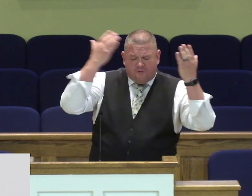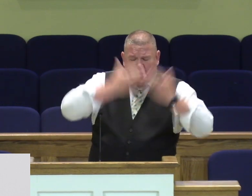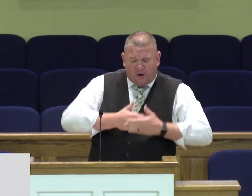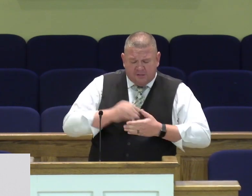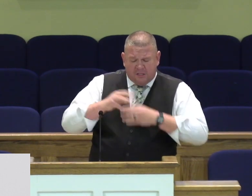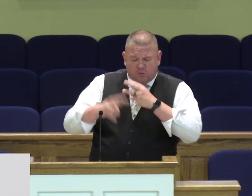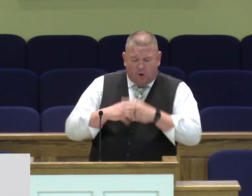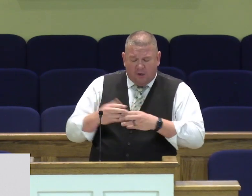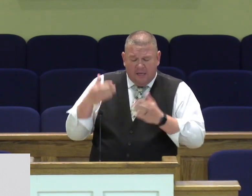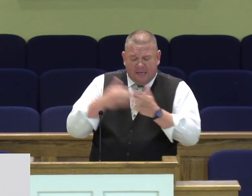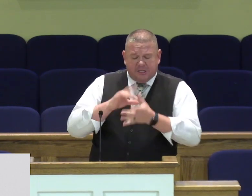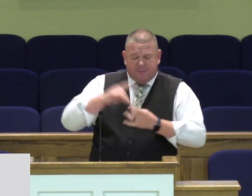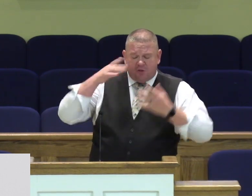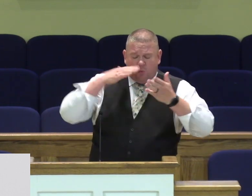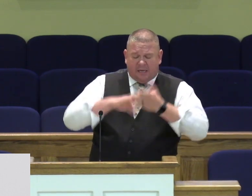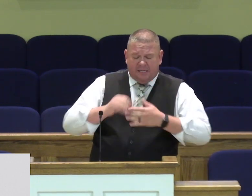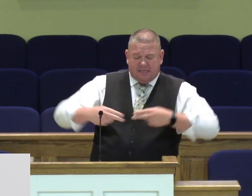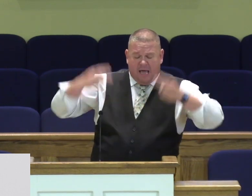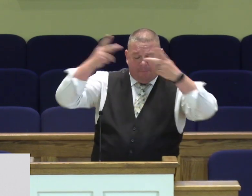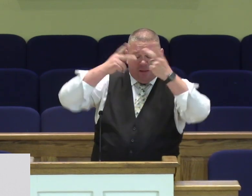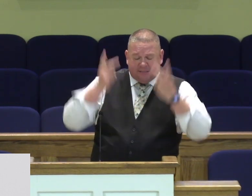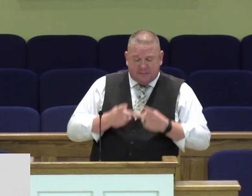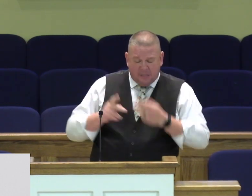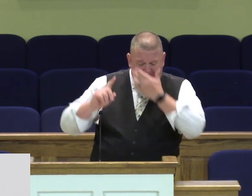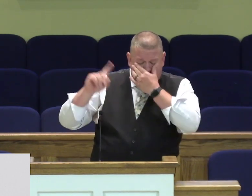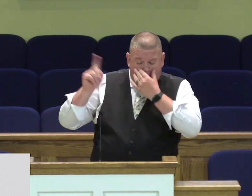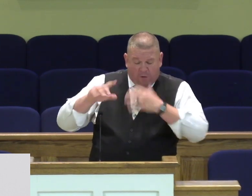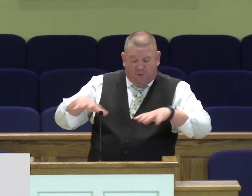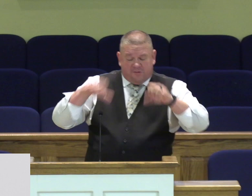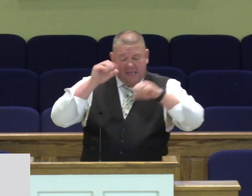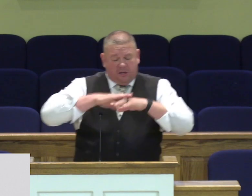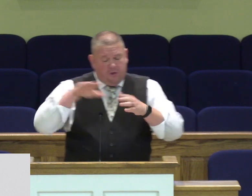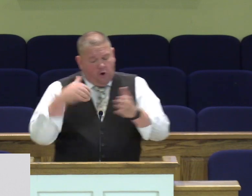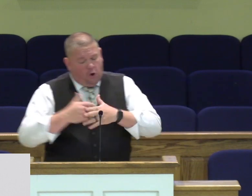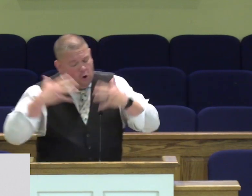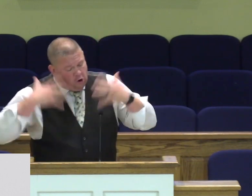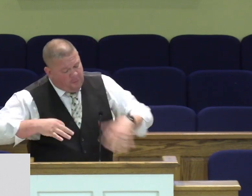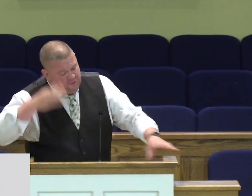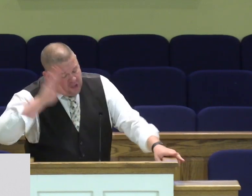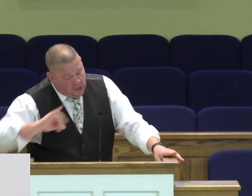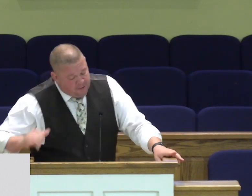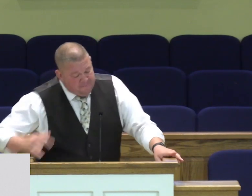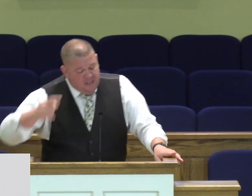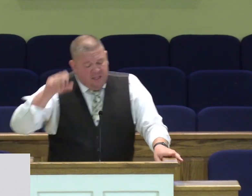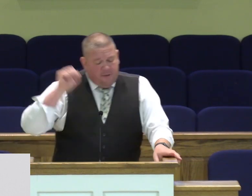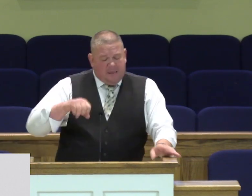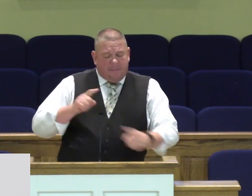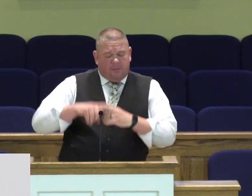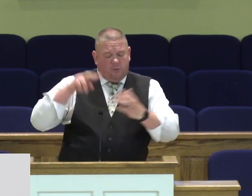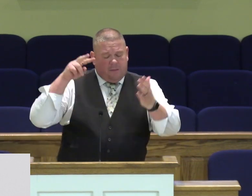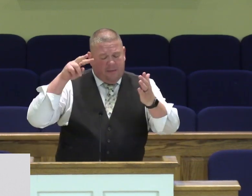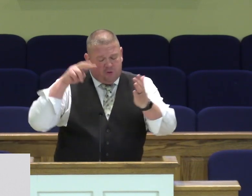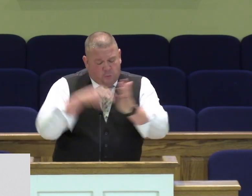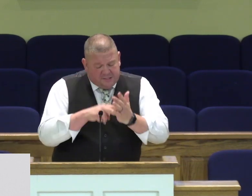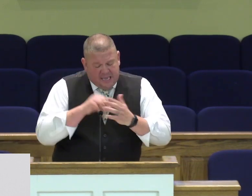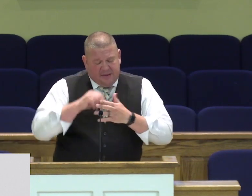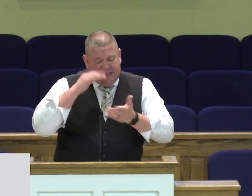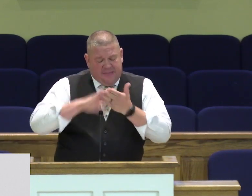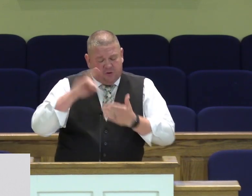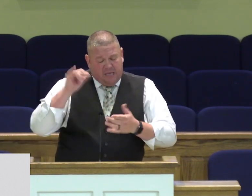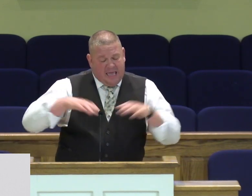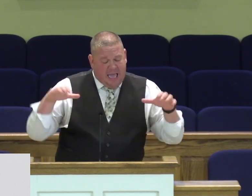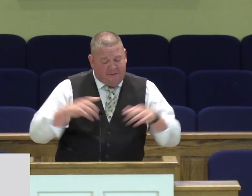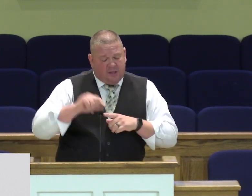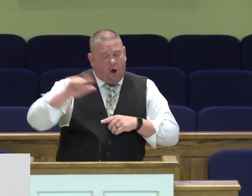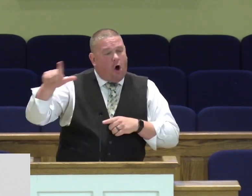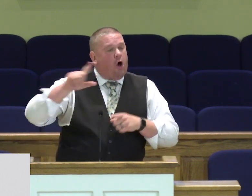rulers of darkness in this world, against spiritual wickedness in high places. Wherefore, take unto you the whole armor of God, that be able to withstand in the evil